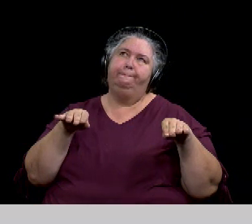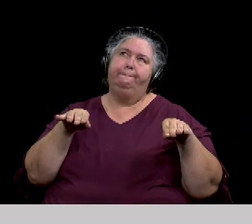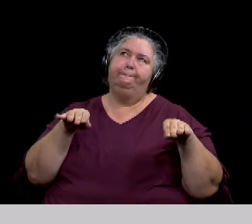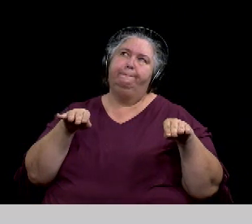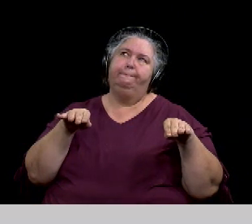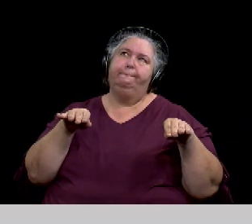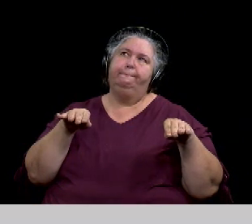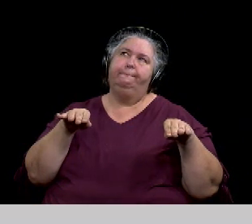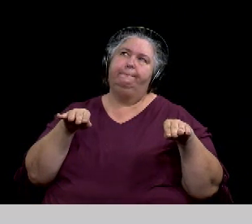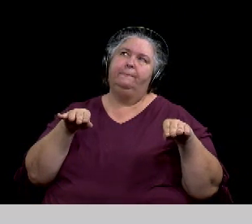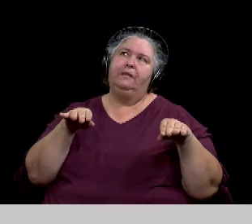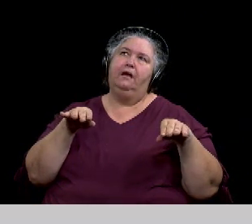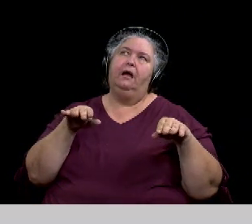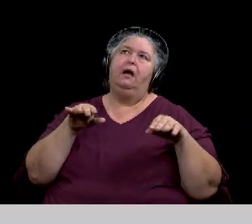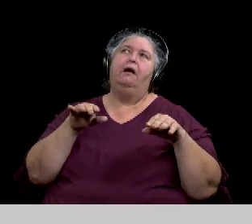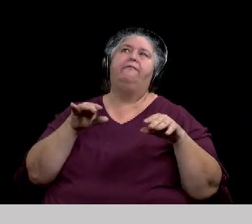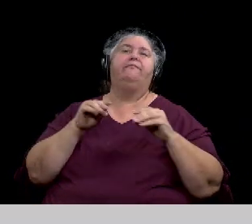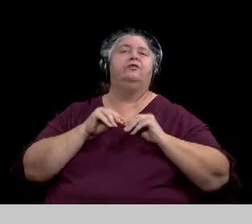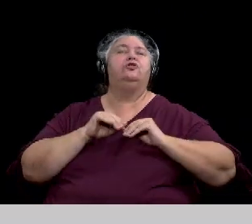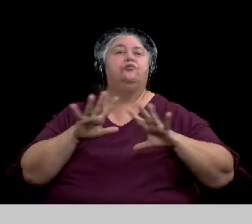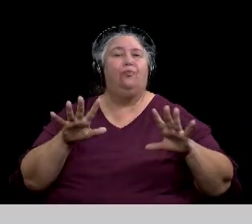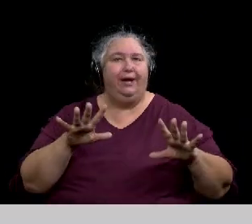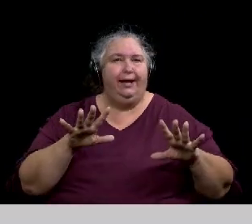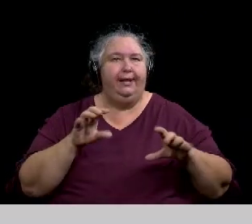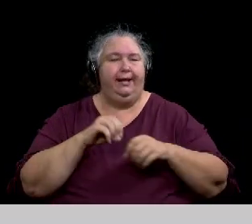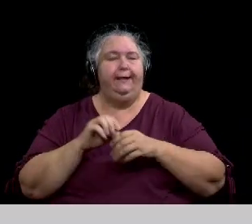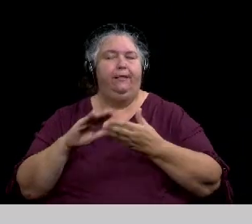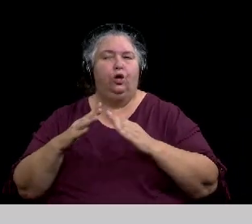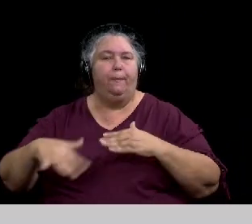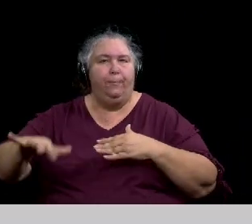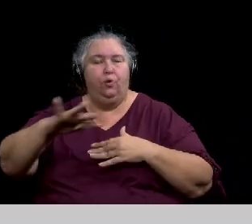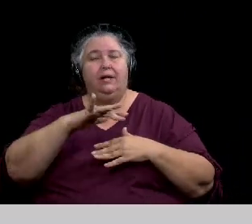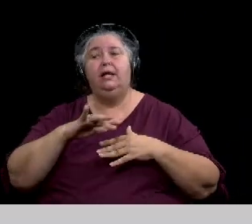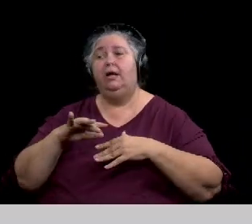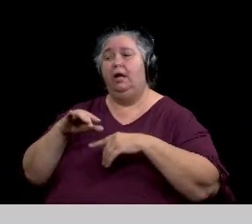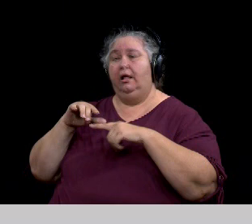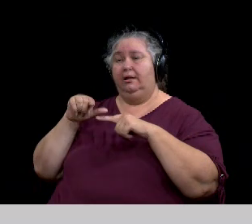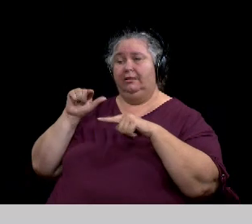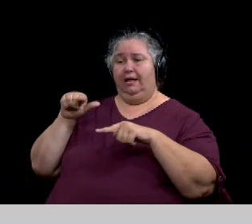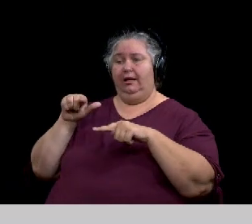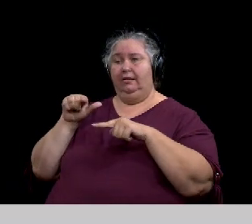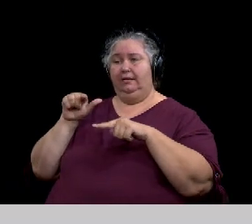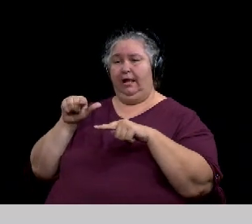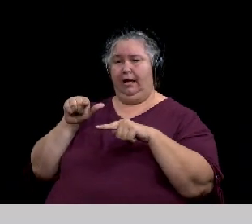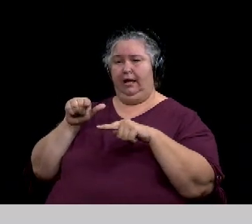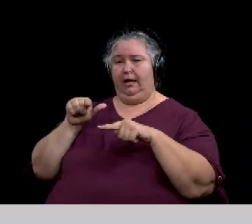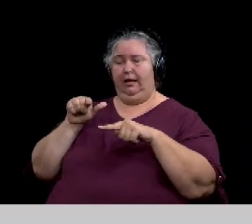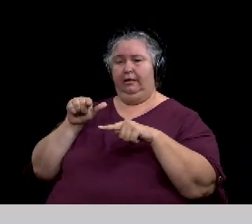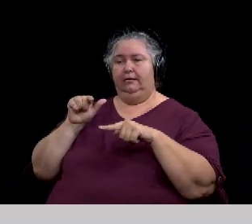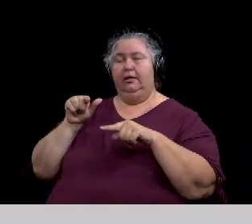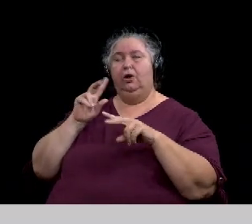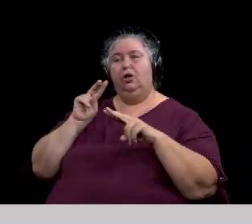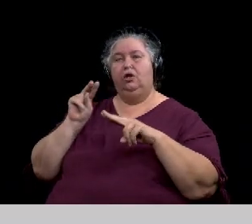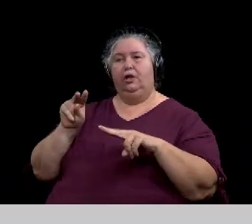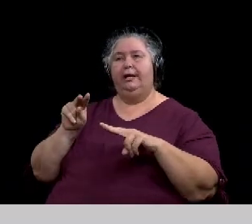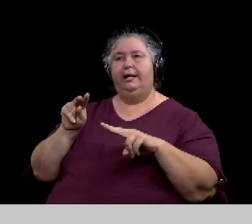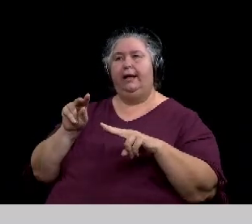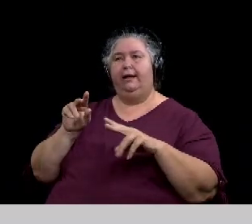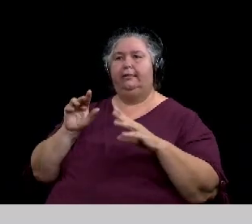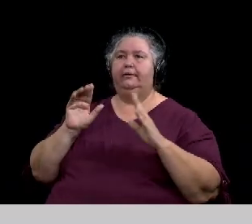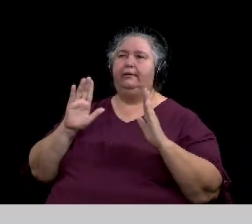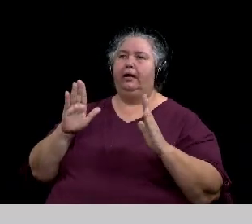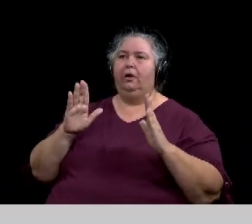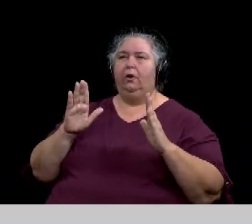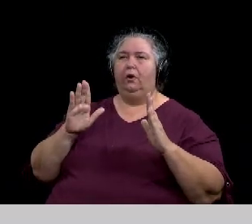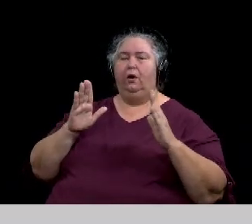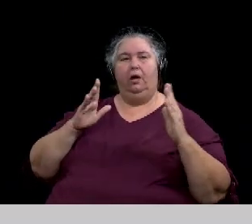spread. In the Global Health Institute's Path to Zero paradigm, what you'll